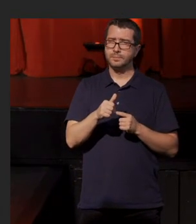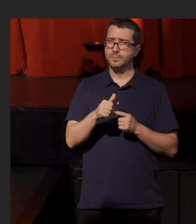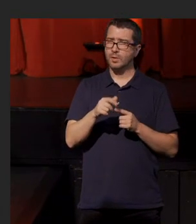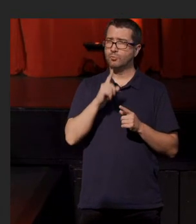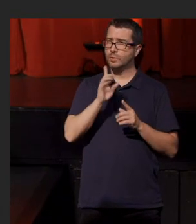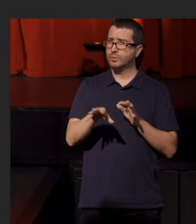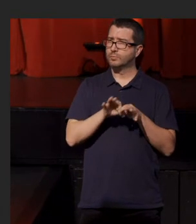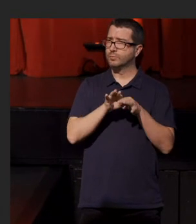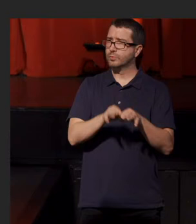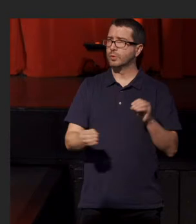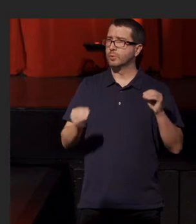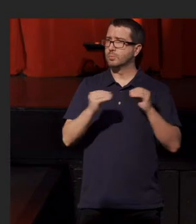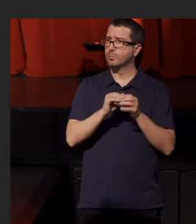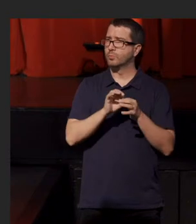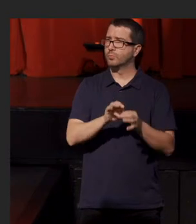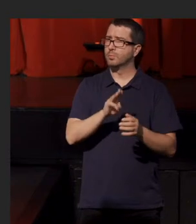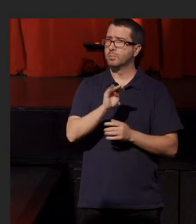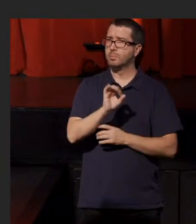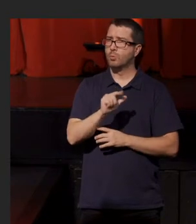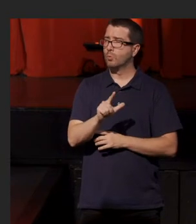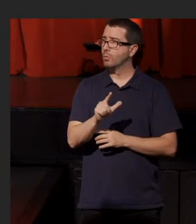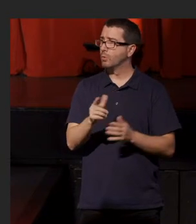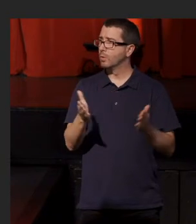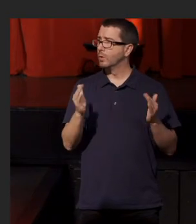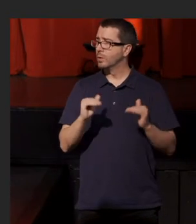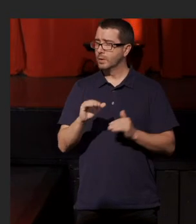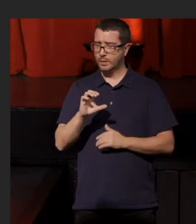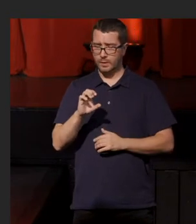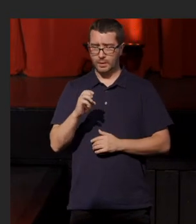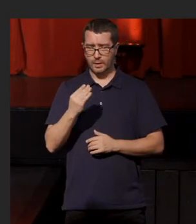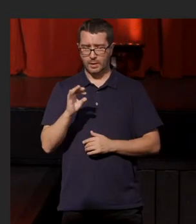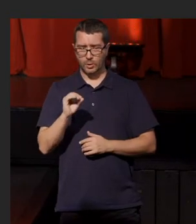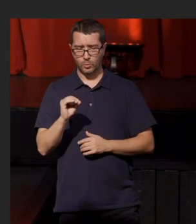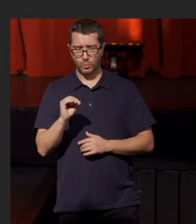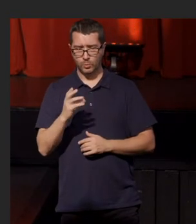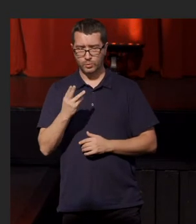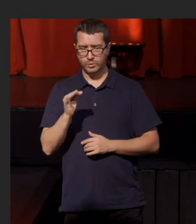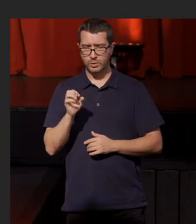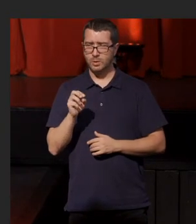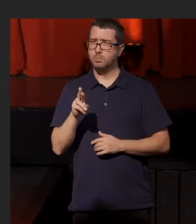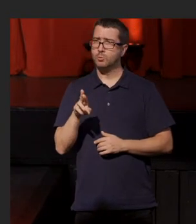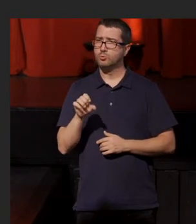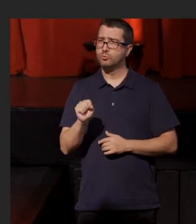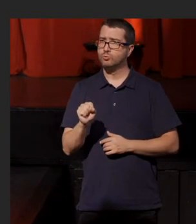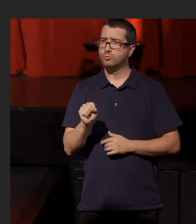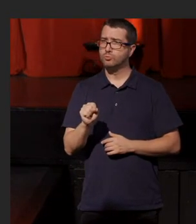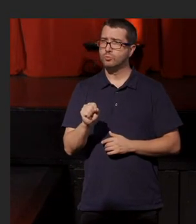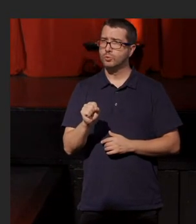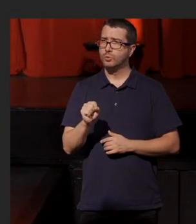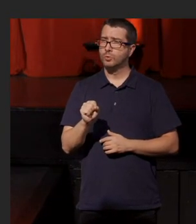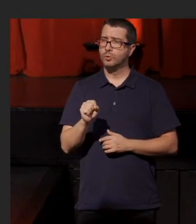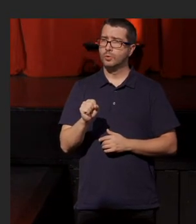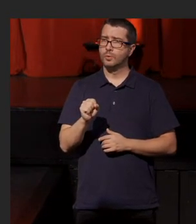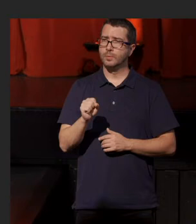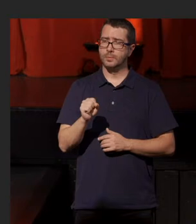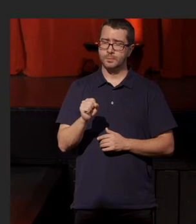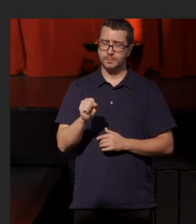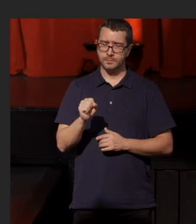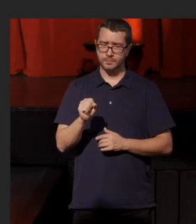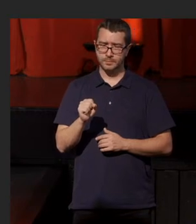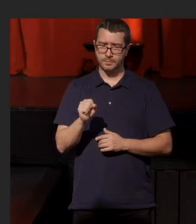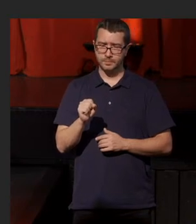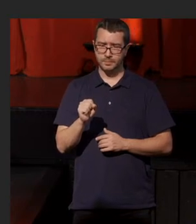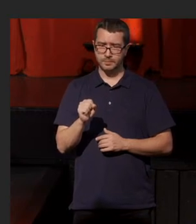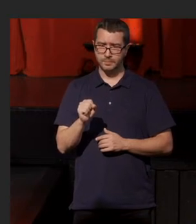You've done some research on echo chambers and whether they actually exist and work in the ways that we think we do, that we only are drawn to